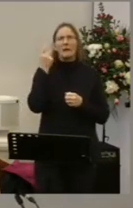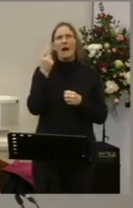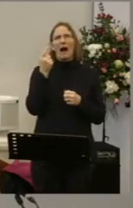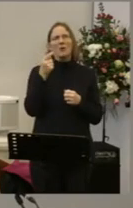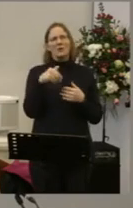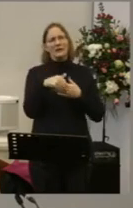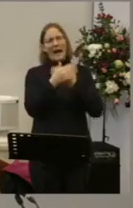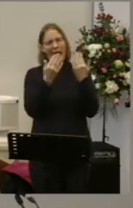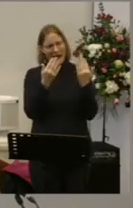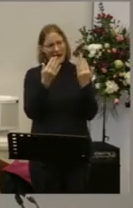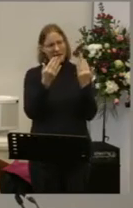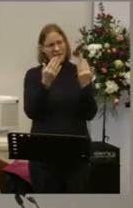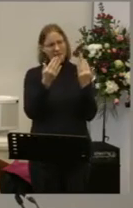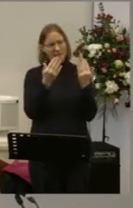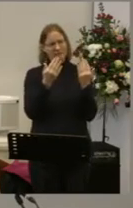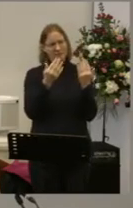Where you've got to the end of it